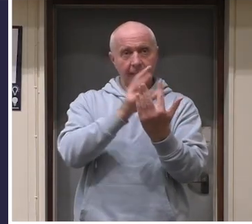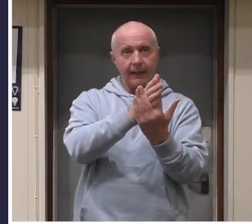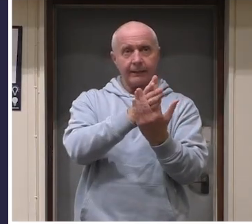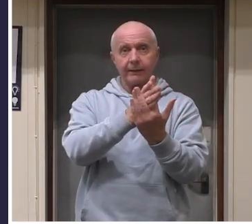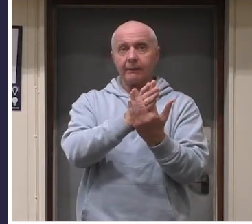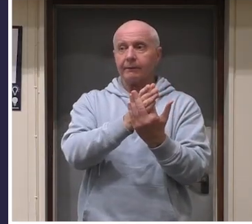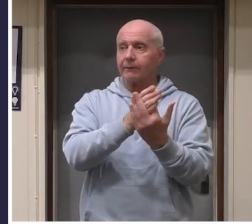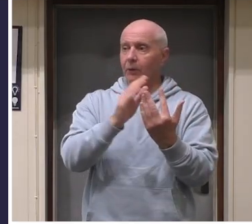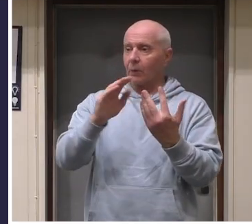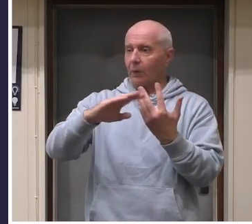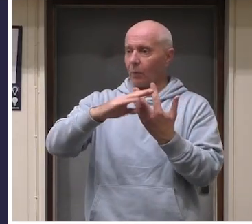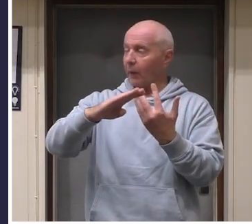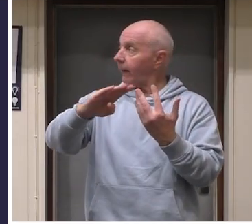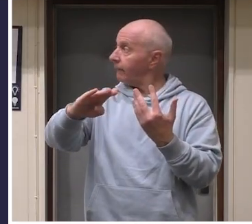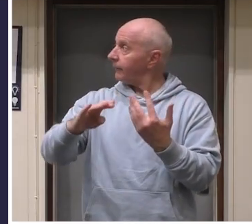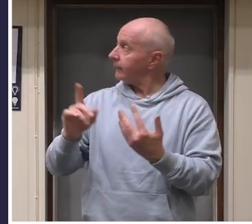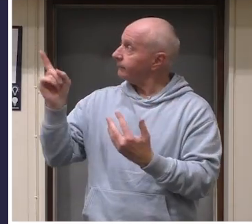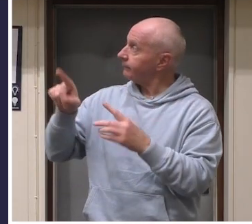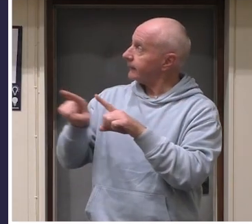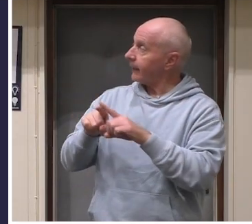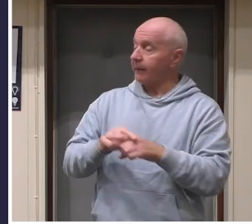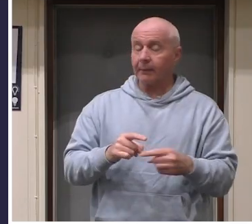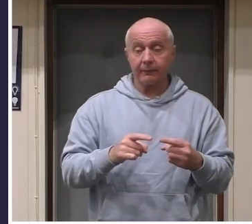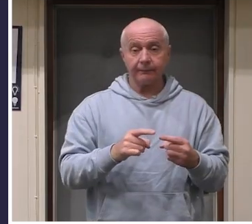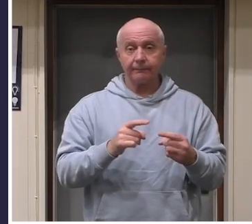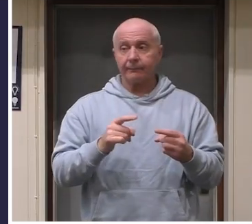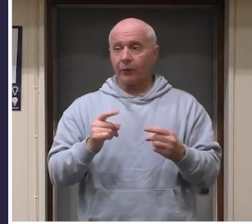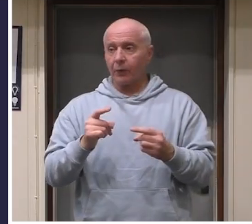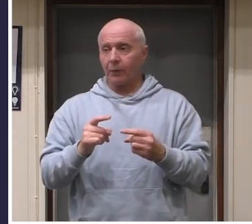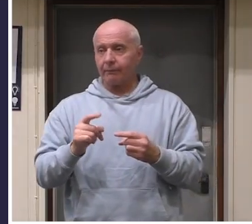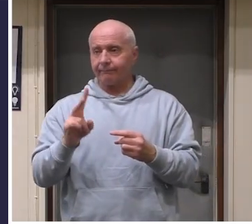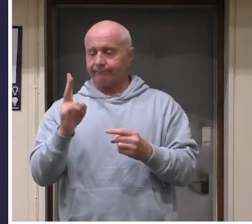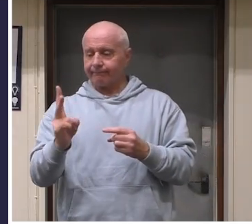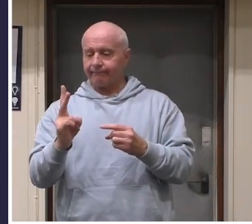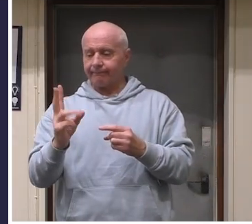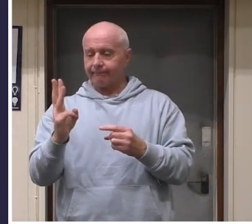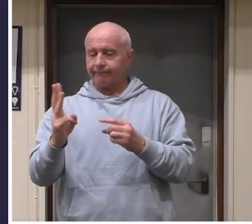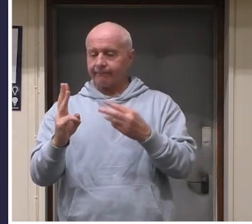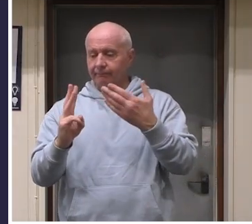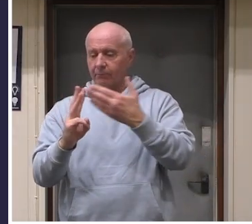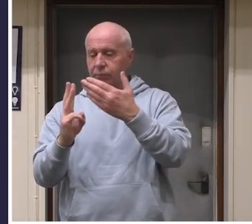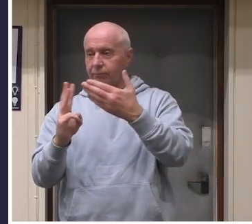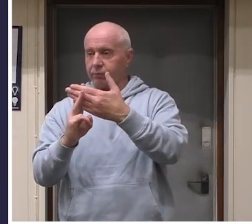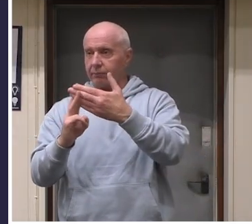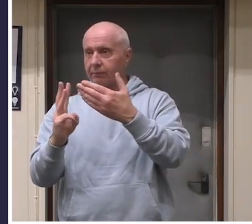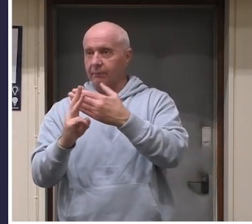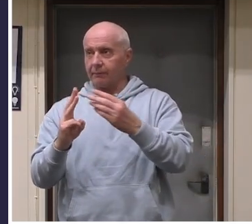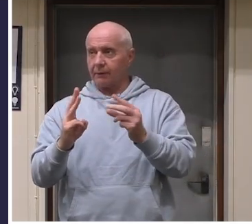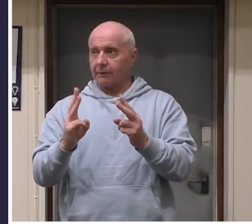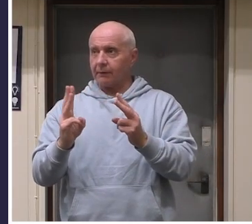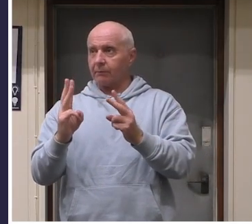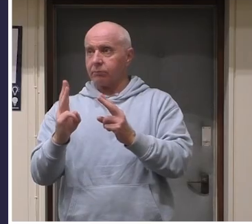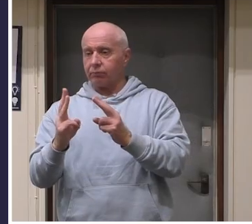came these wave fronts that you see here, which were then sent to a double slit, which is just nothing but two slits, one on top